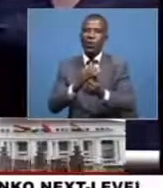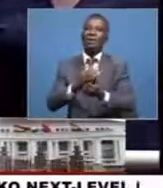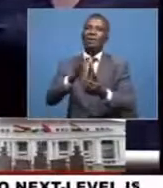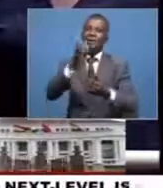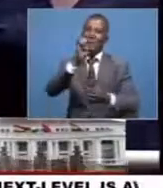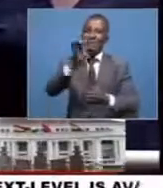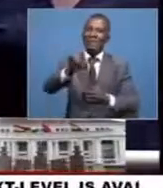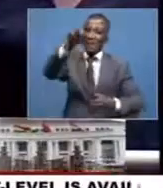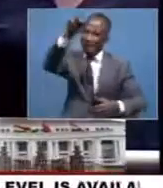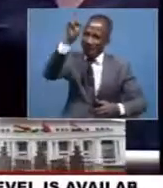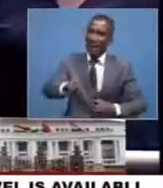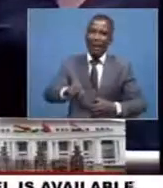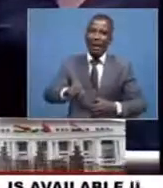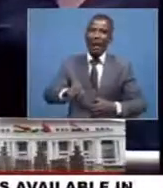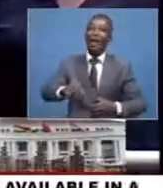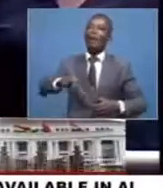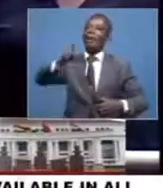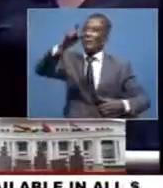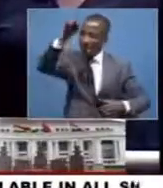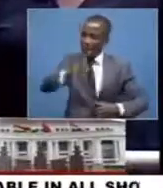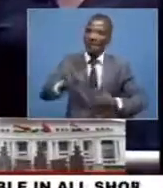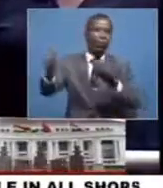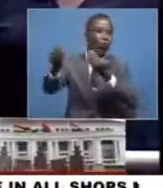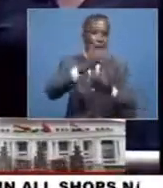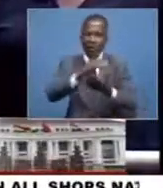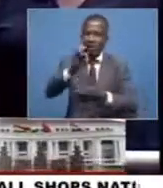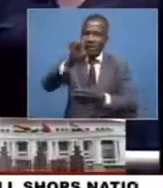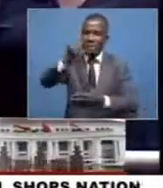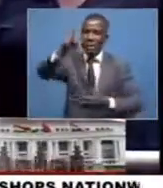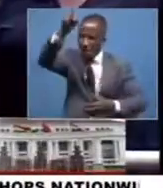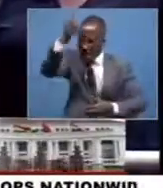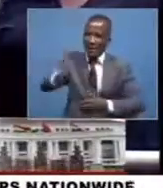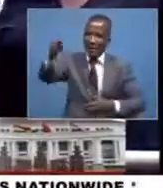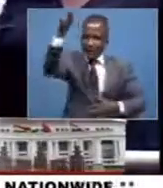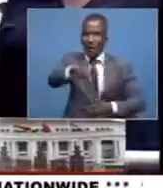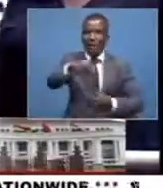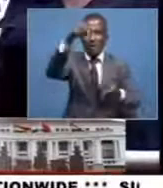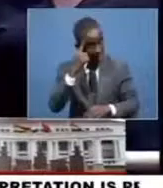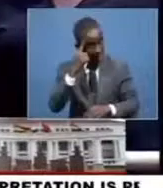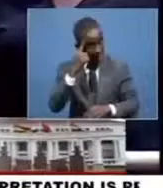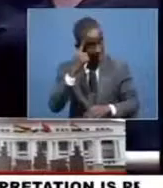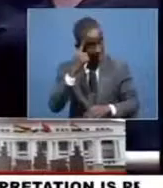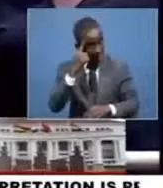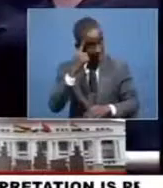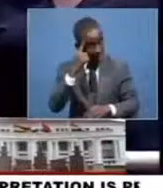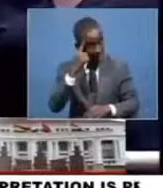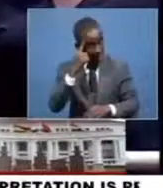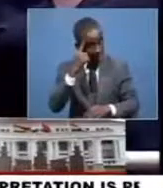maame no so twa no okupa no awo se maame no oba be gina adaka num